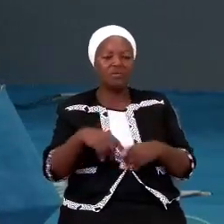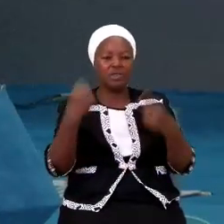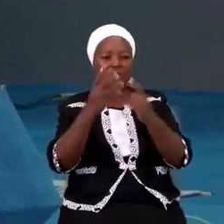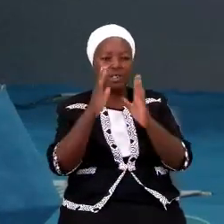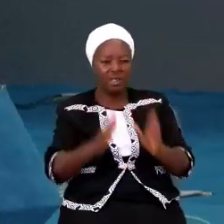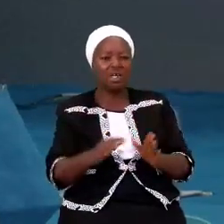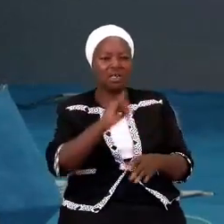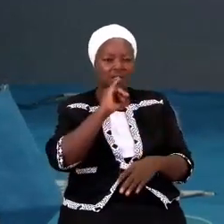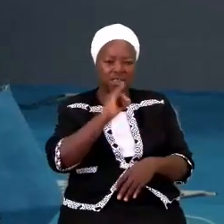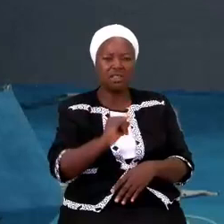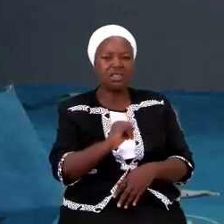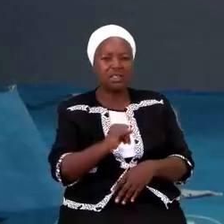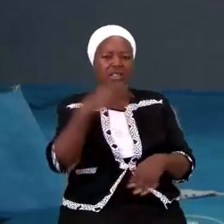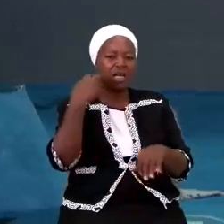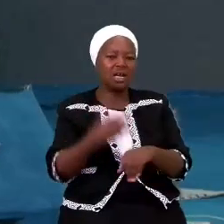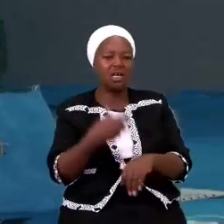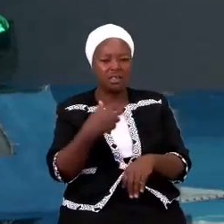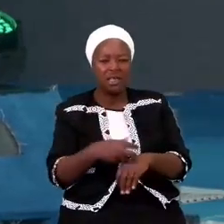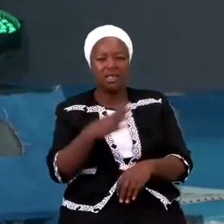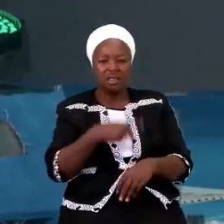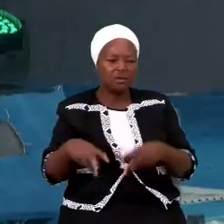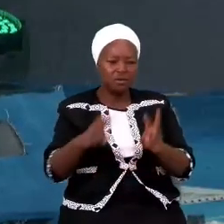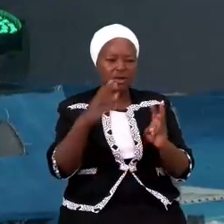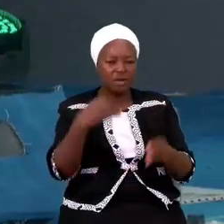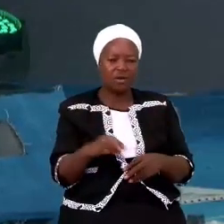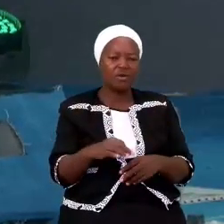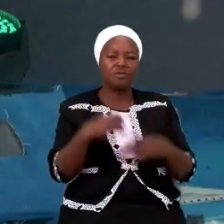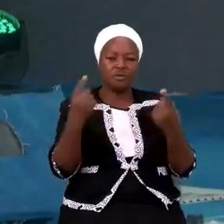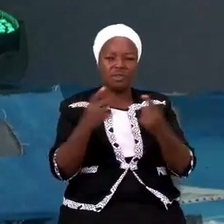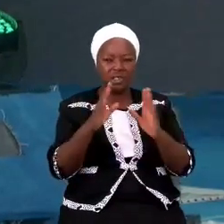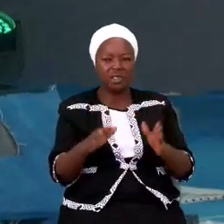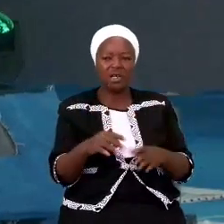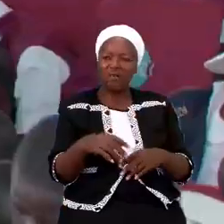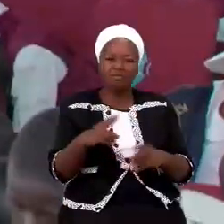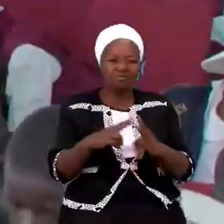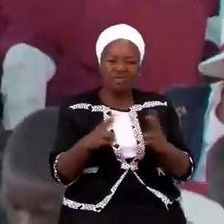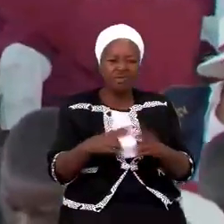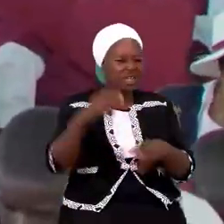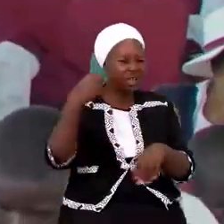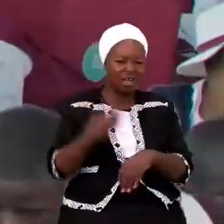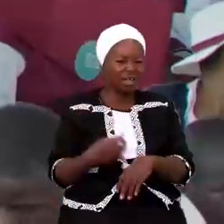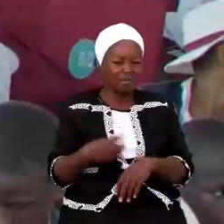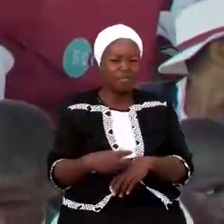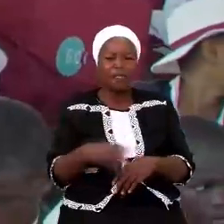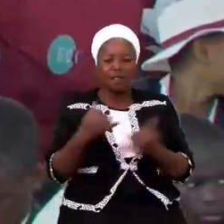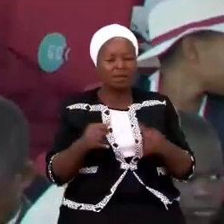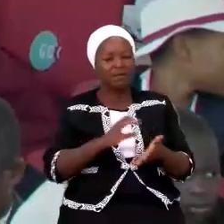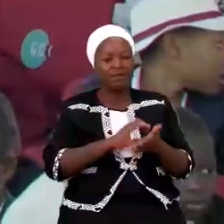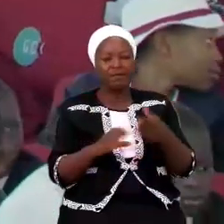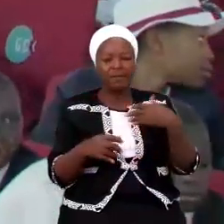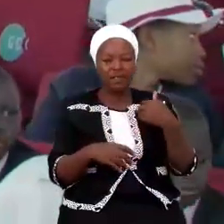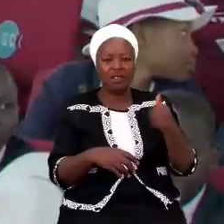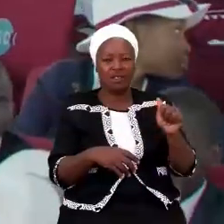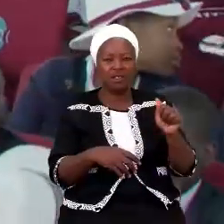at Luke chapter 15 now. We're looking at verse 17. In verse 17 it says, and he came